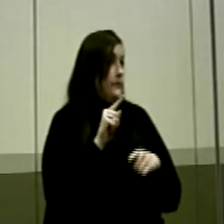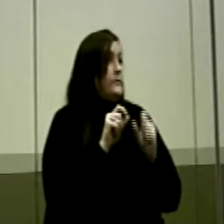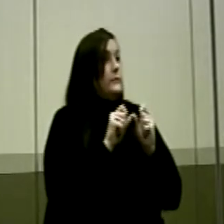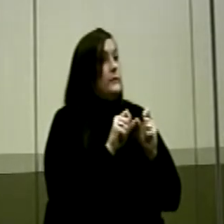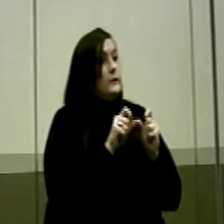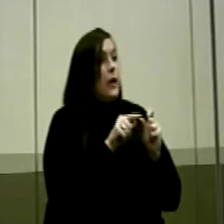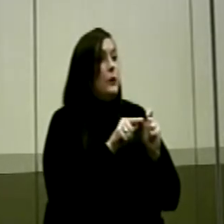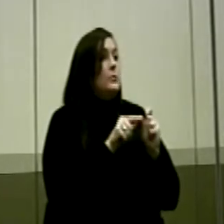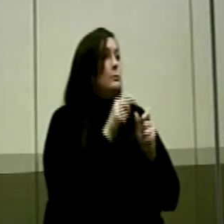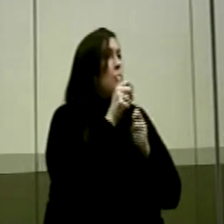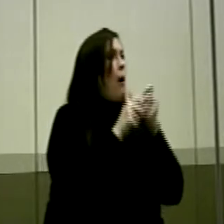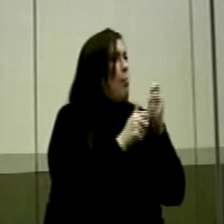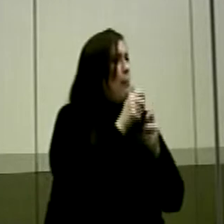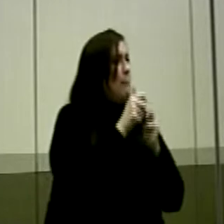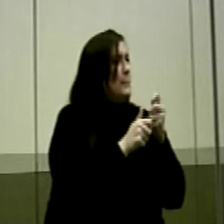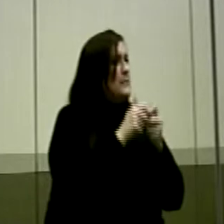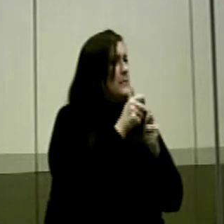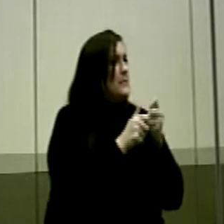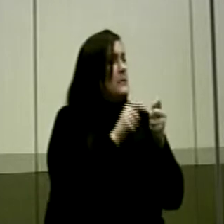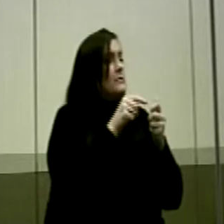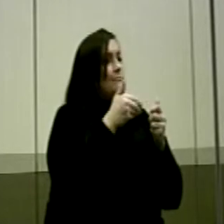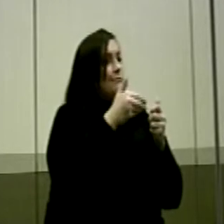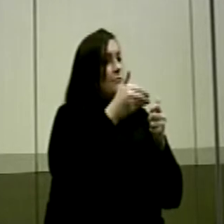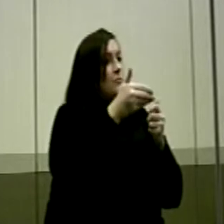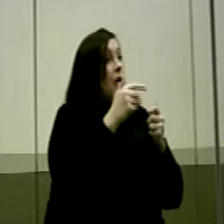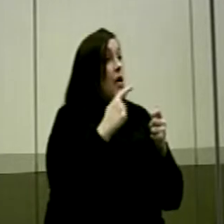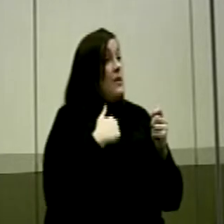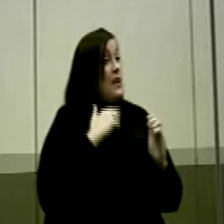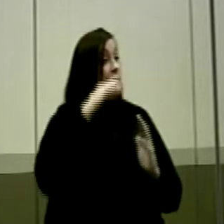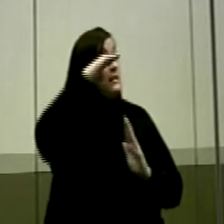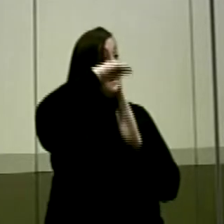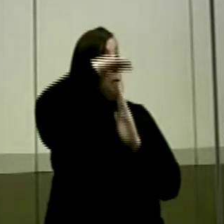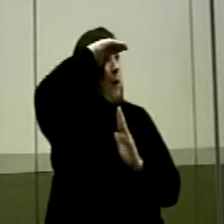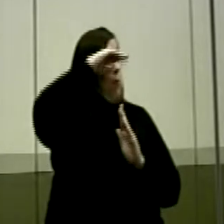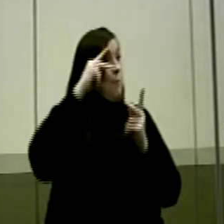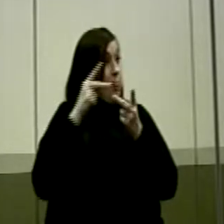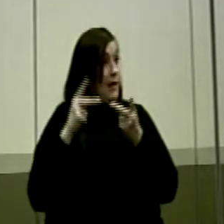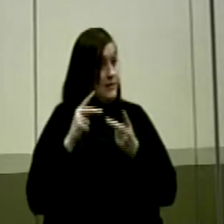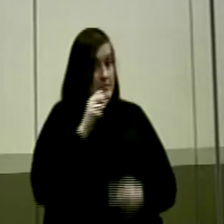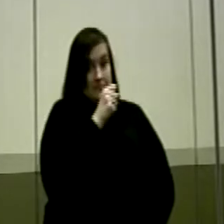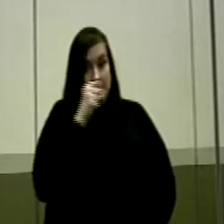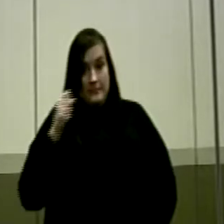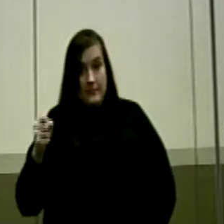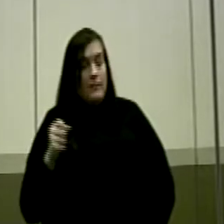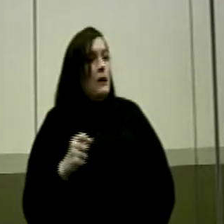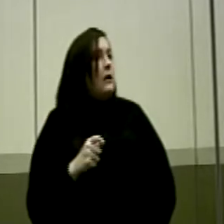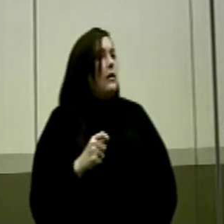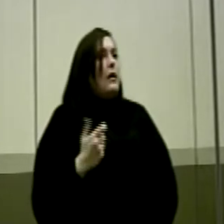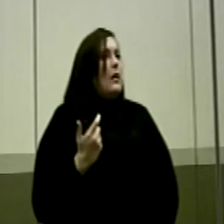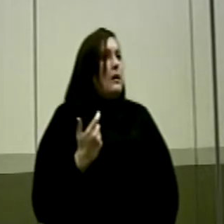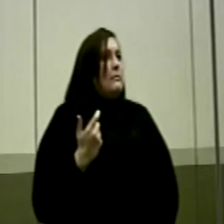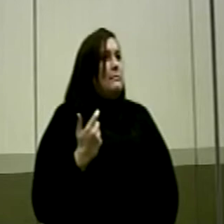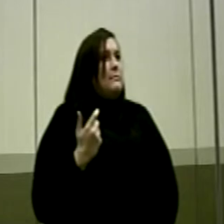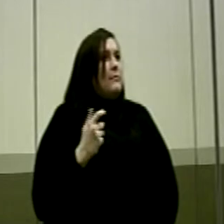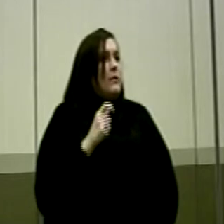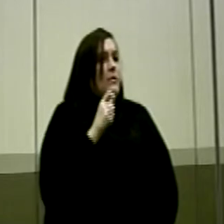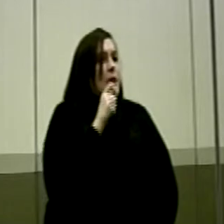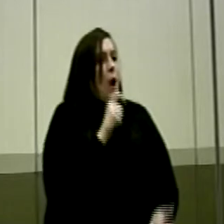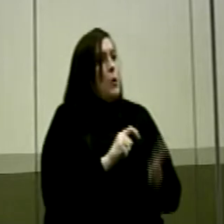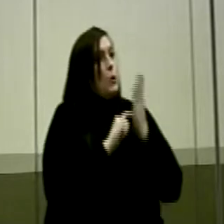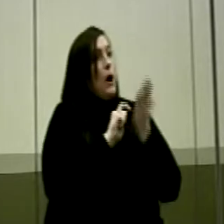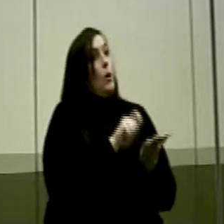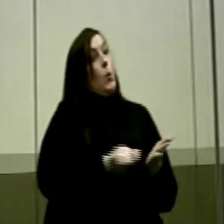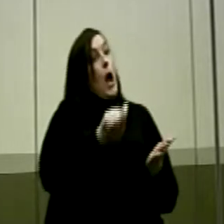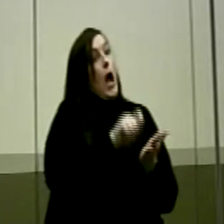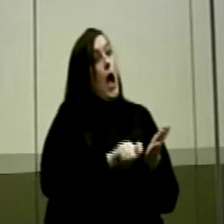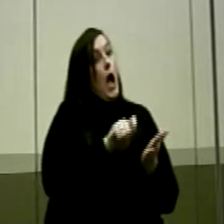have problems, then going to a timeout place. They don't need to write about, they don't have to, it's not required to write about what they did